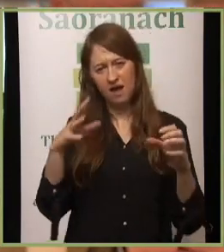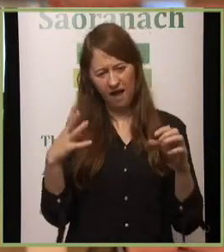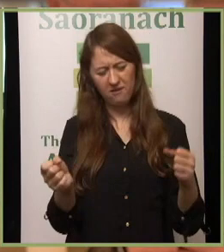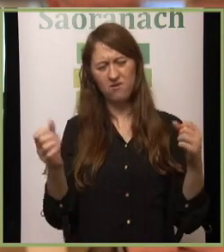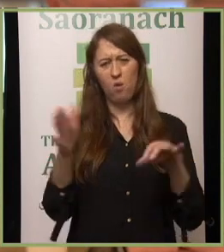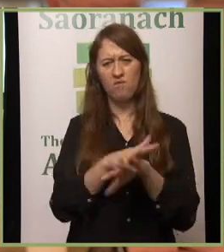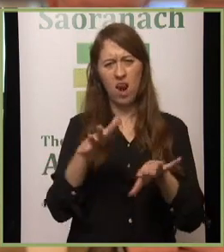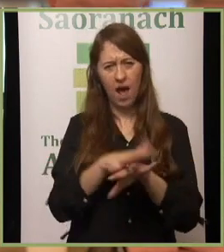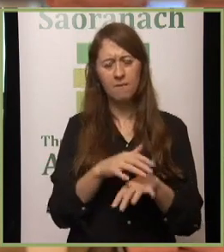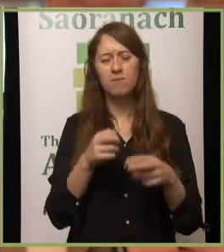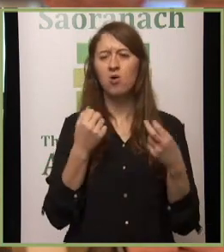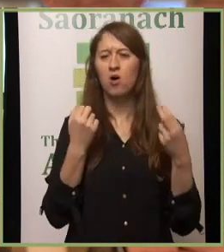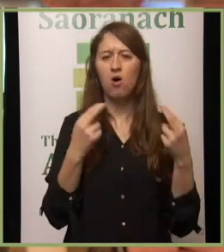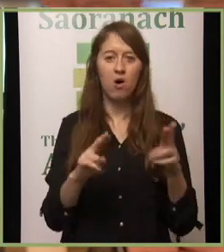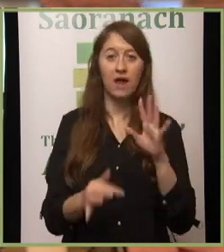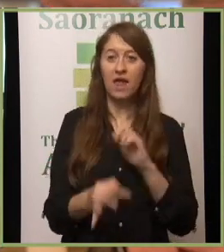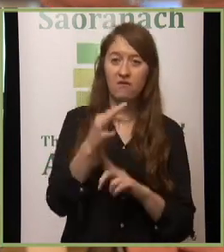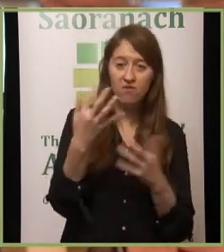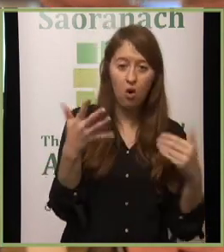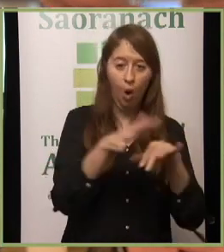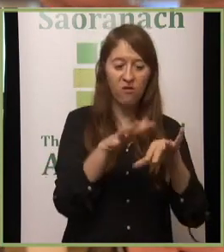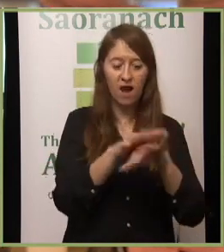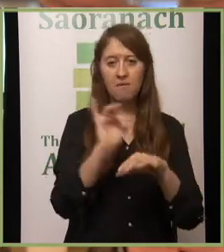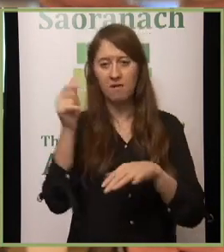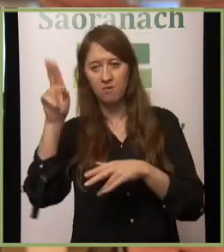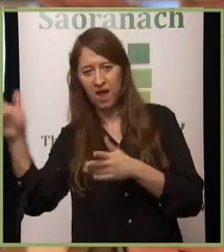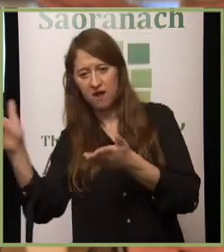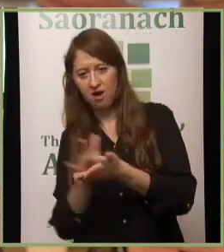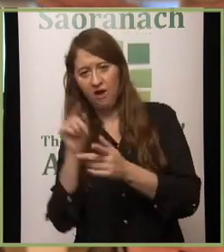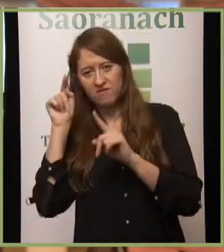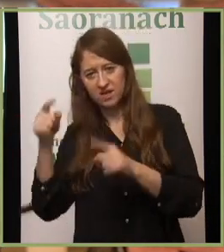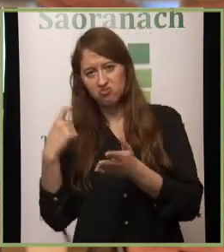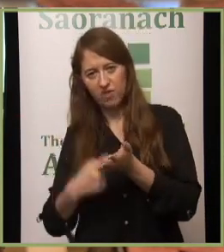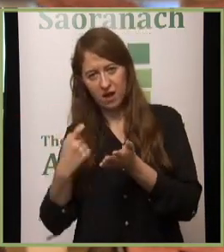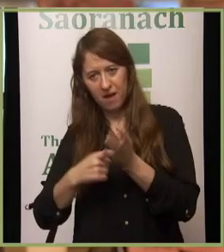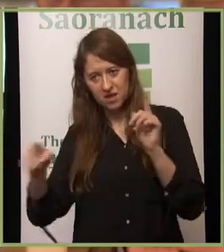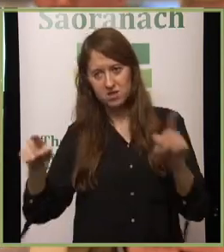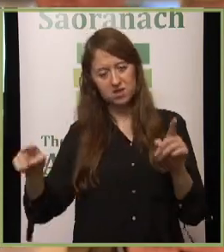and if there is, then we can probably get rid of this one.